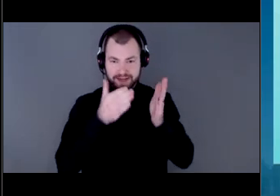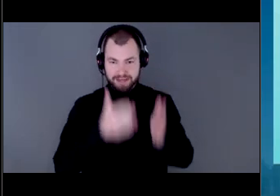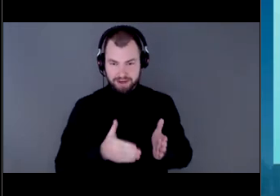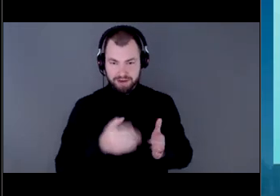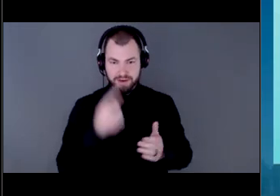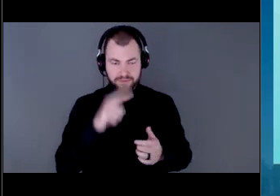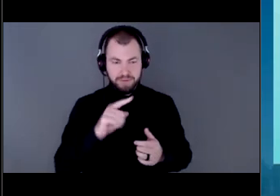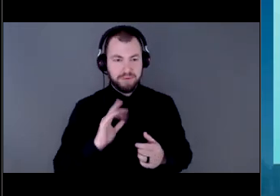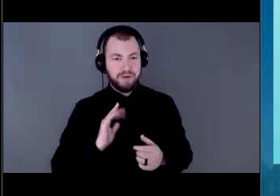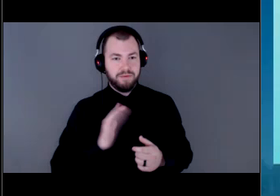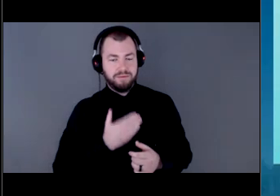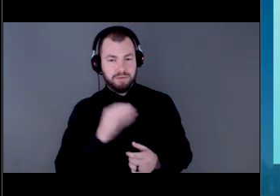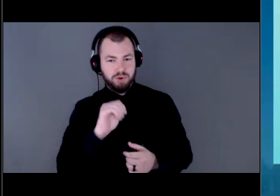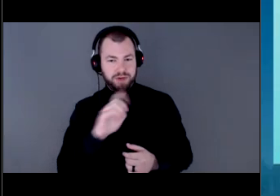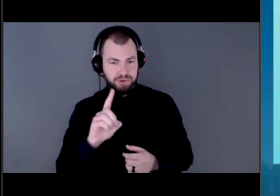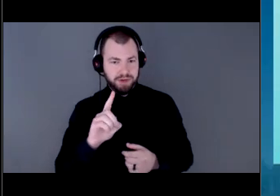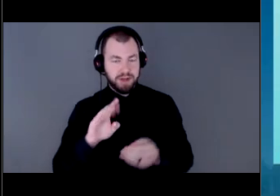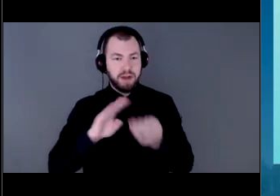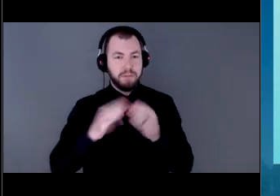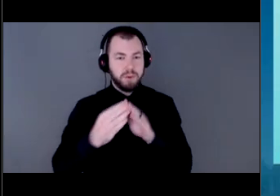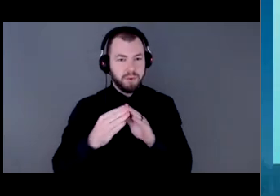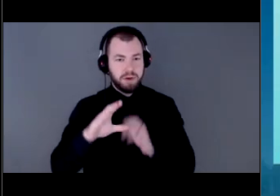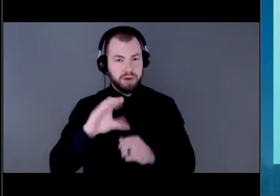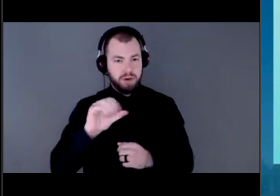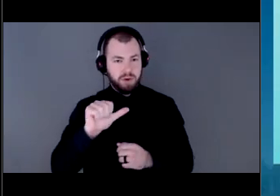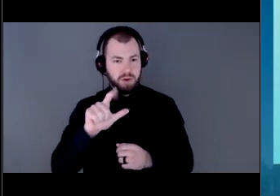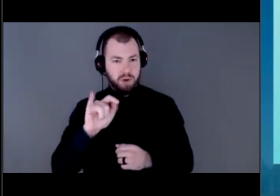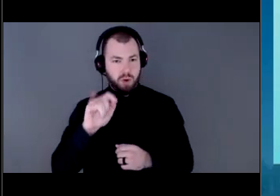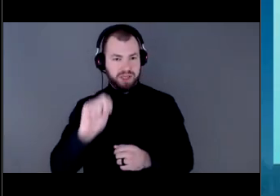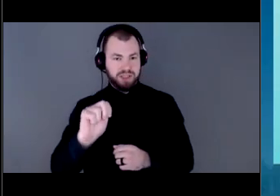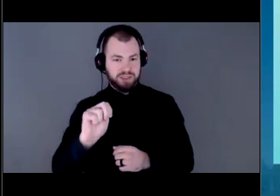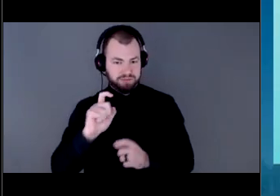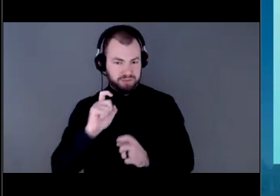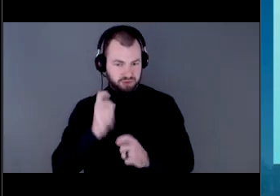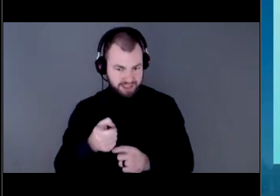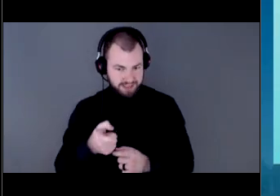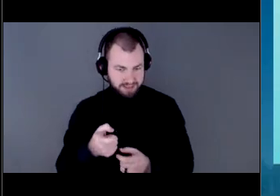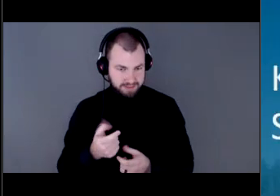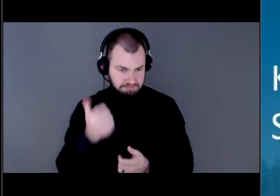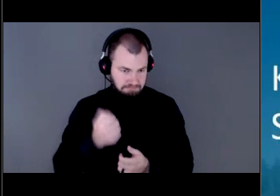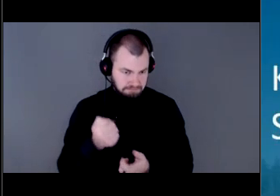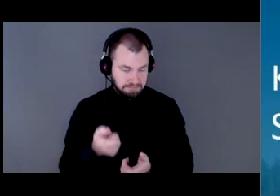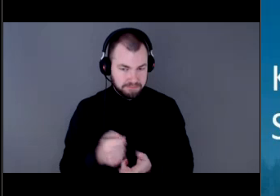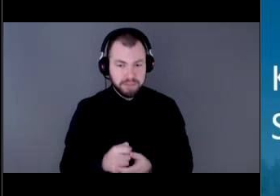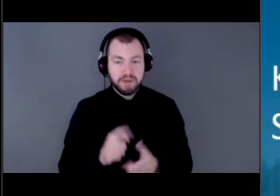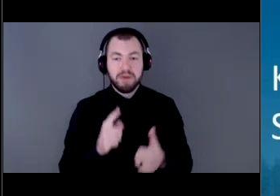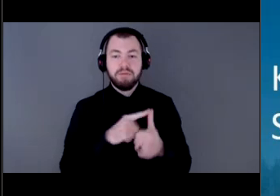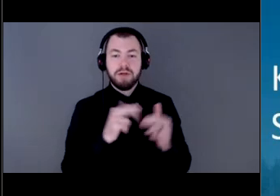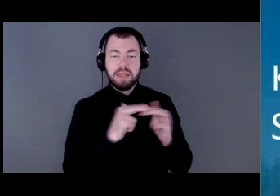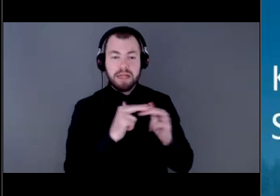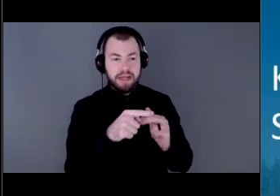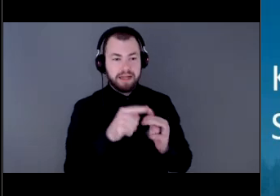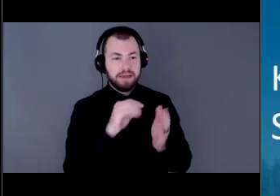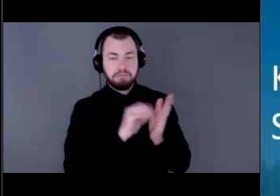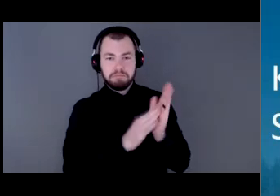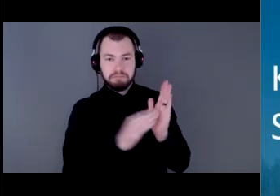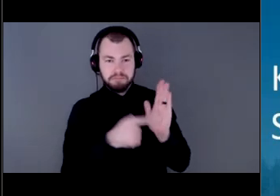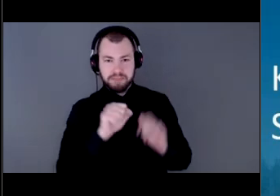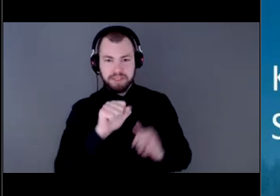debris community coalition grants. And on the first slide, I listed Stacy Kiefer, who's